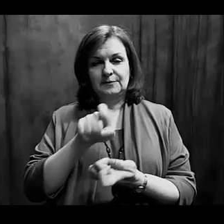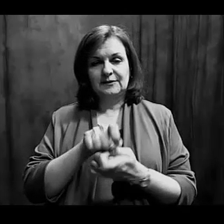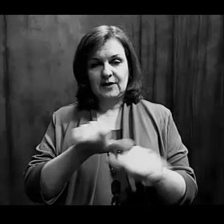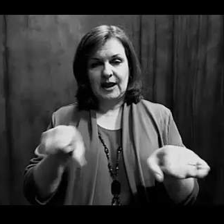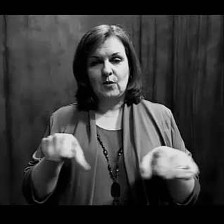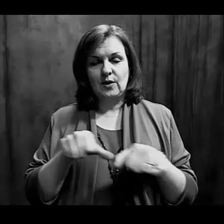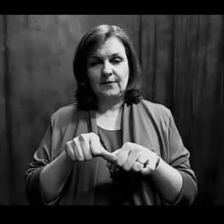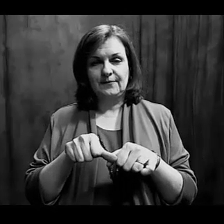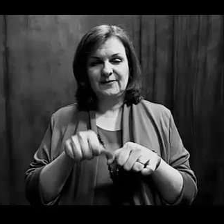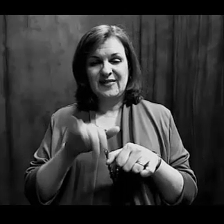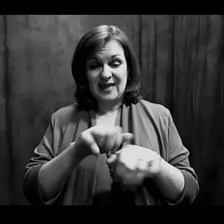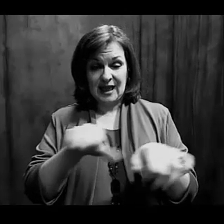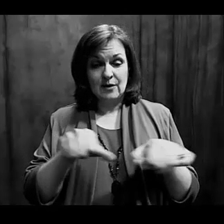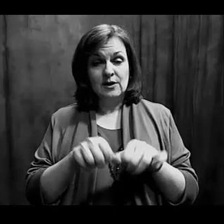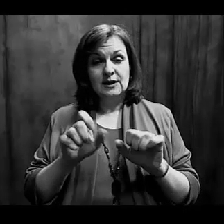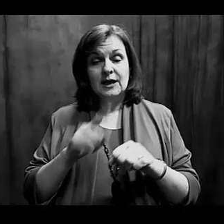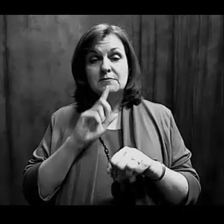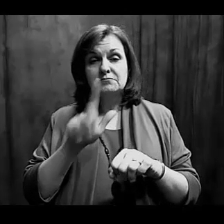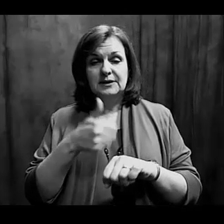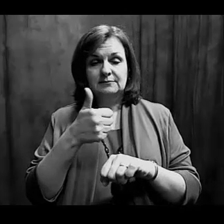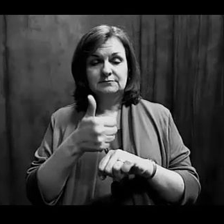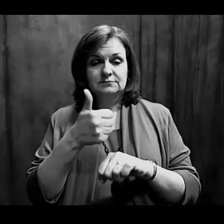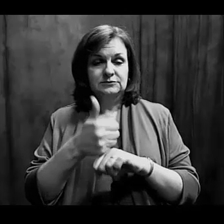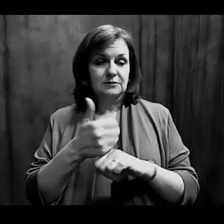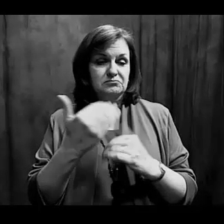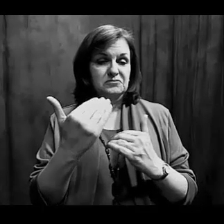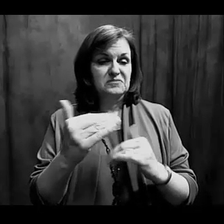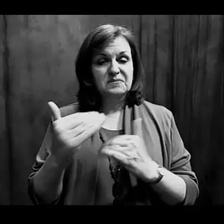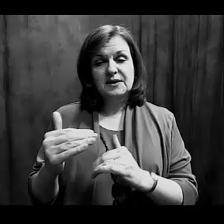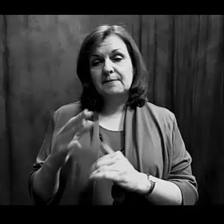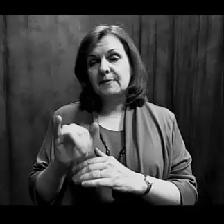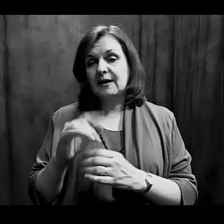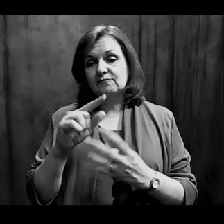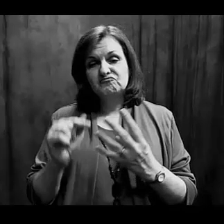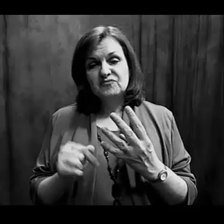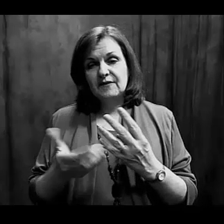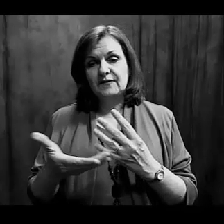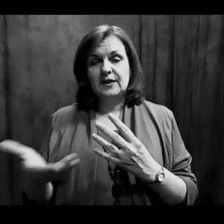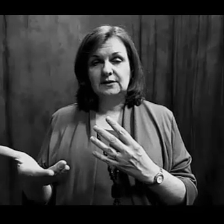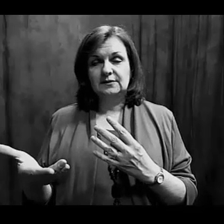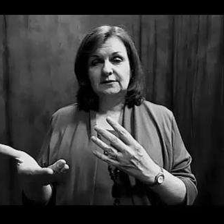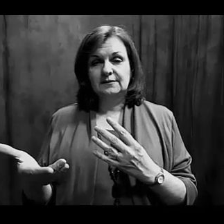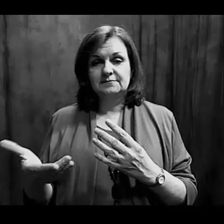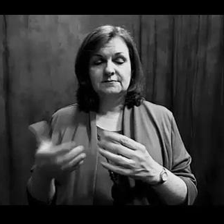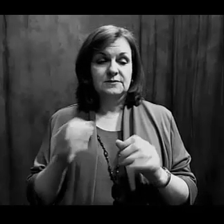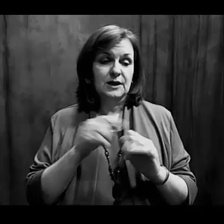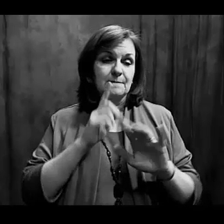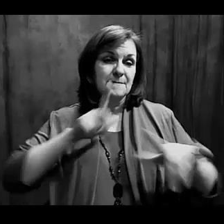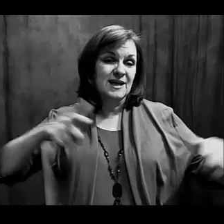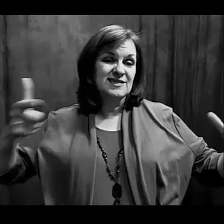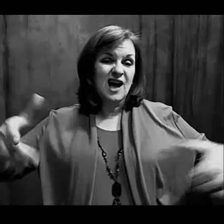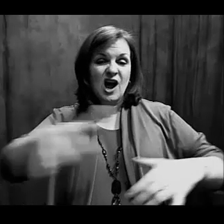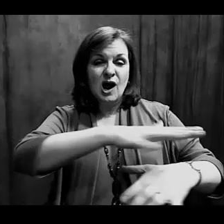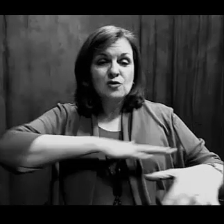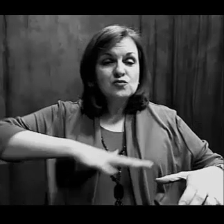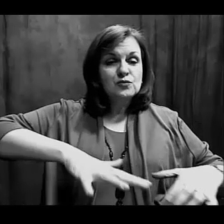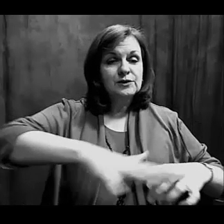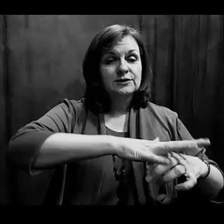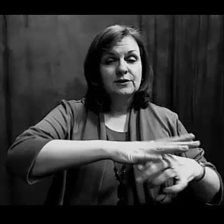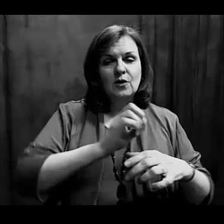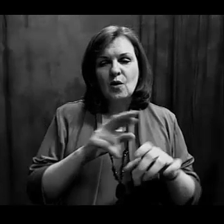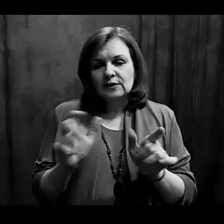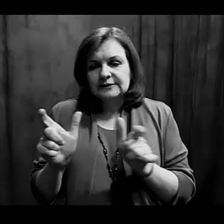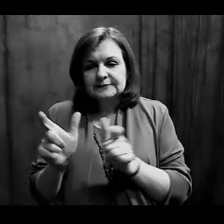potentially interact in a given area. This geographical area can be defined by any number of things,